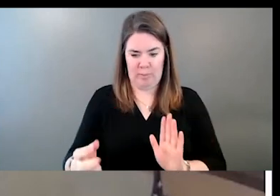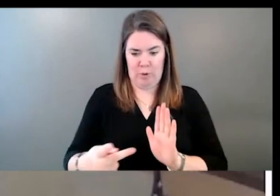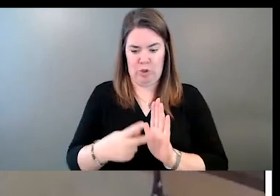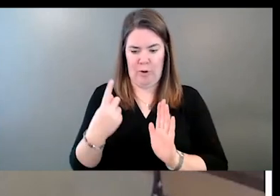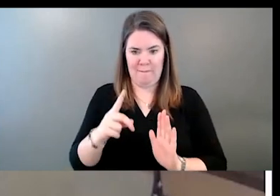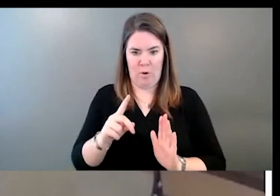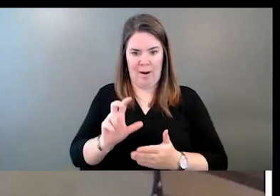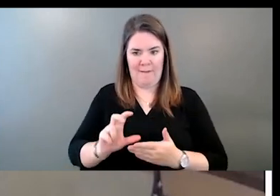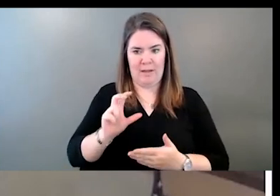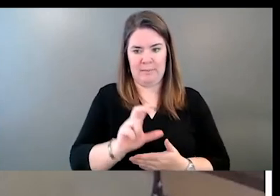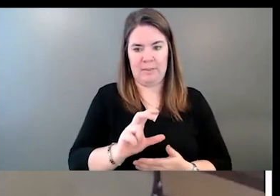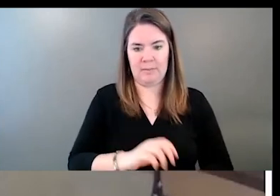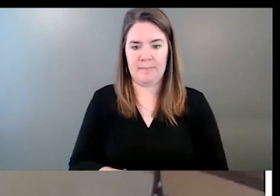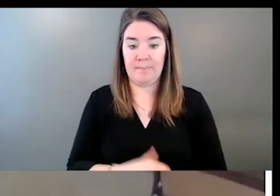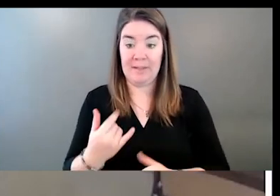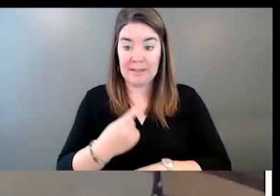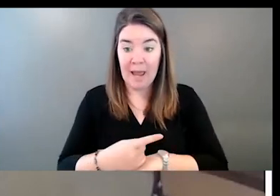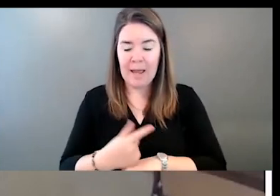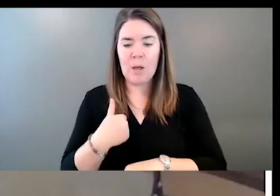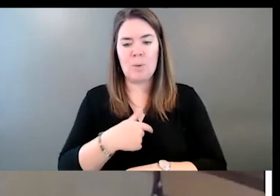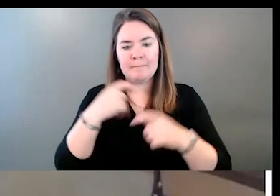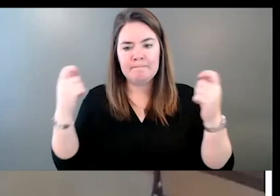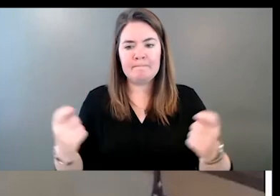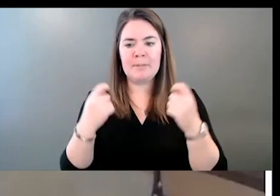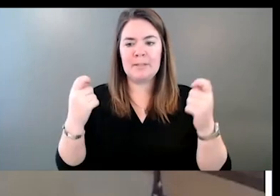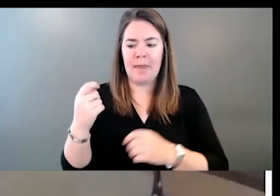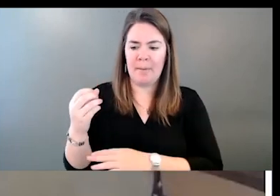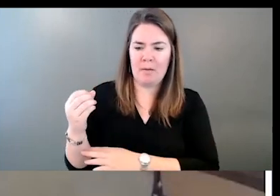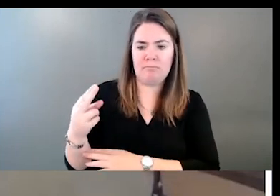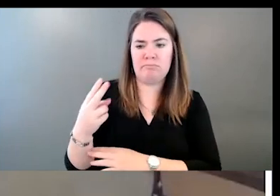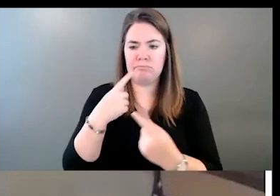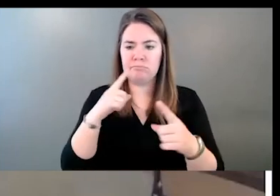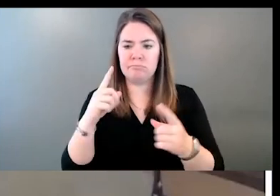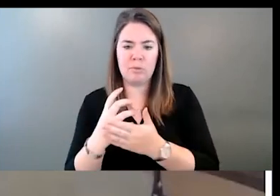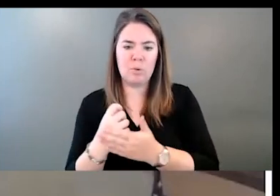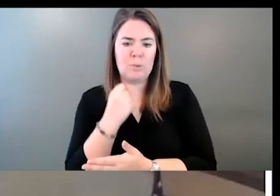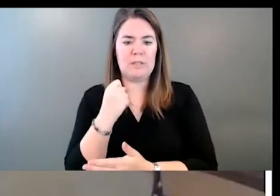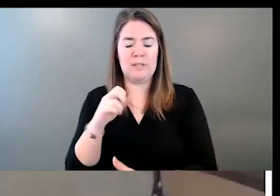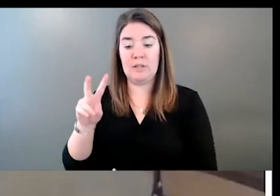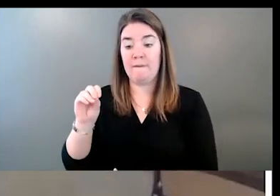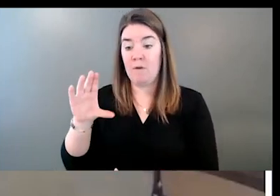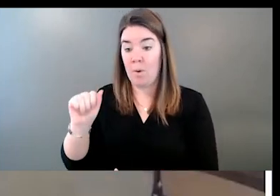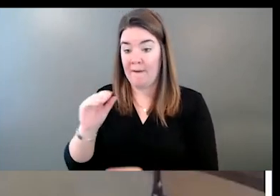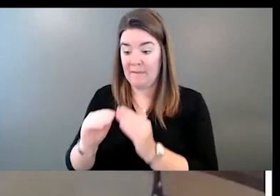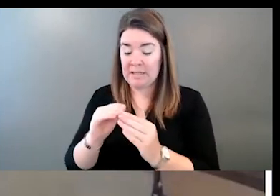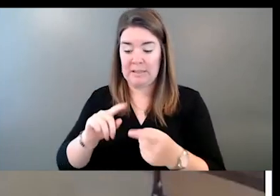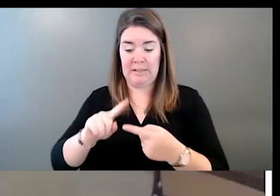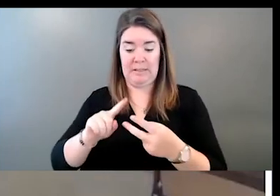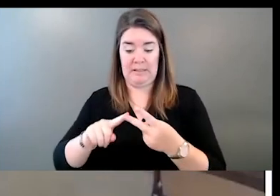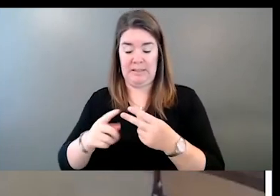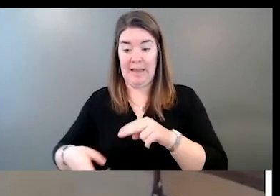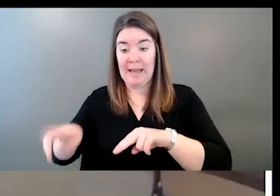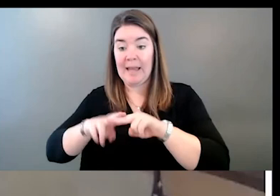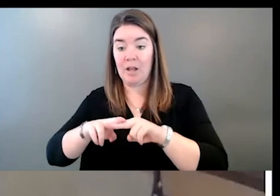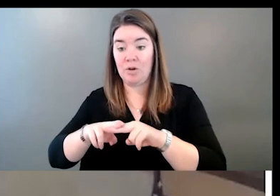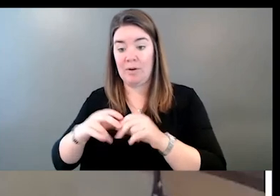Today, we celebrate the victories we've had over the past year, the VOCA fix, the increase in the line item, but our work is far